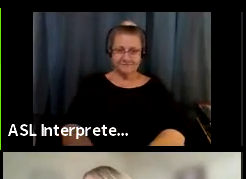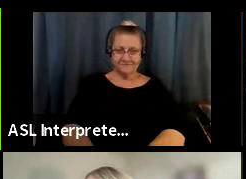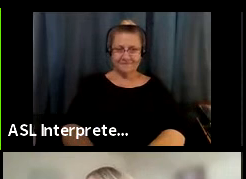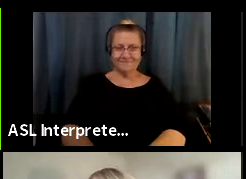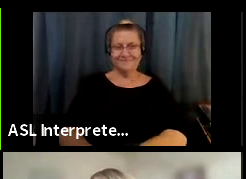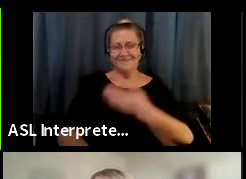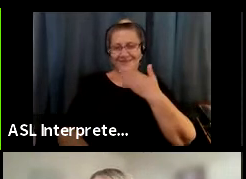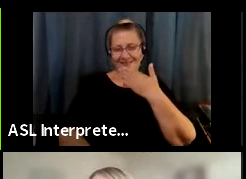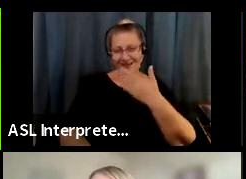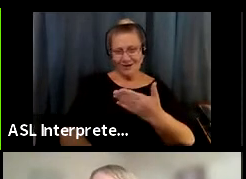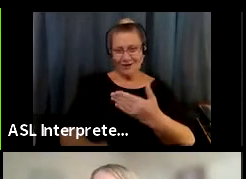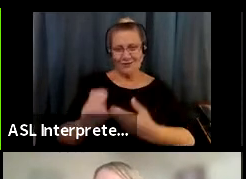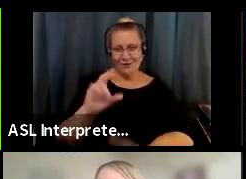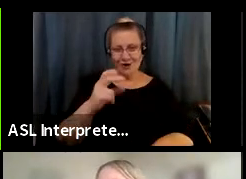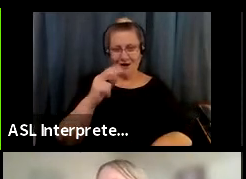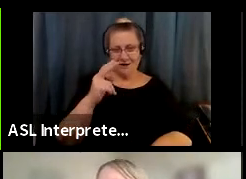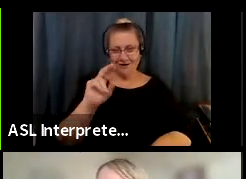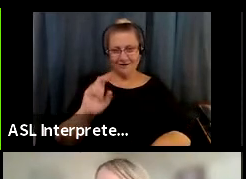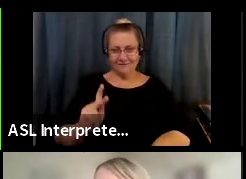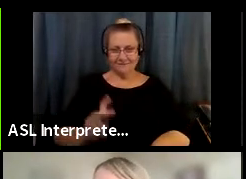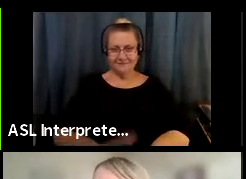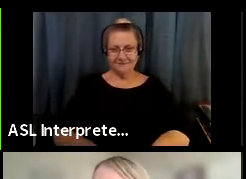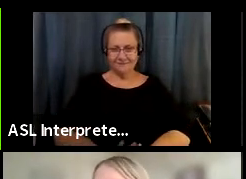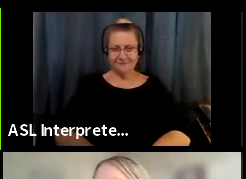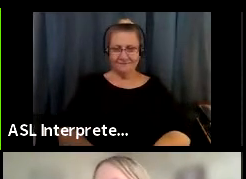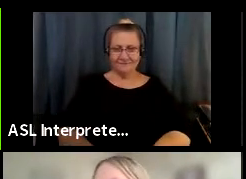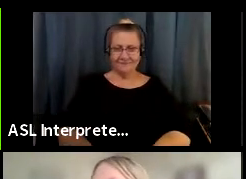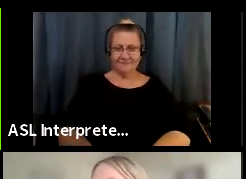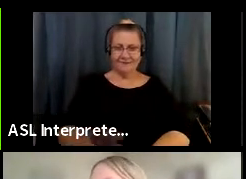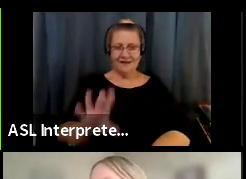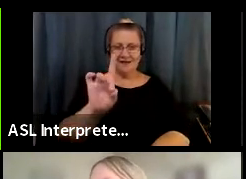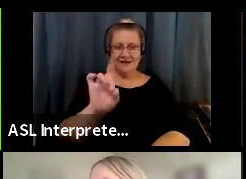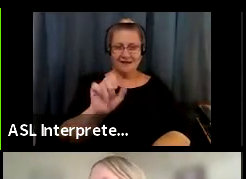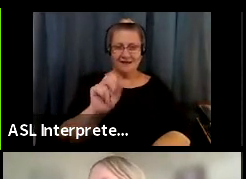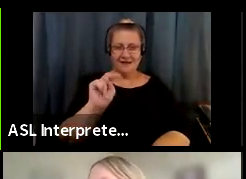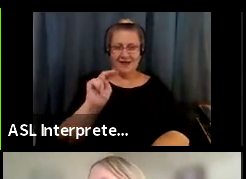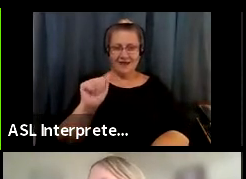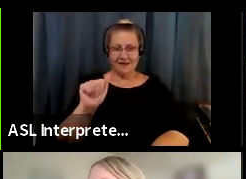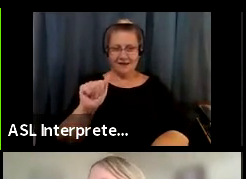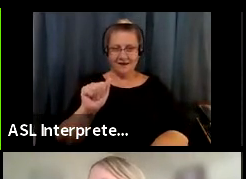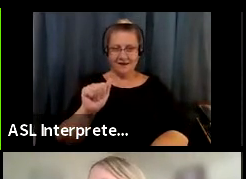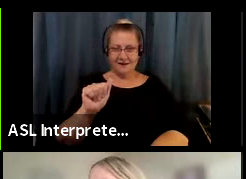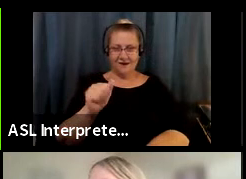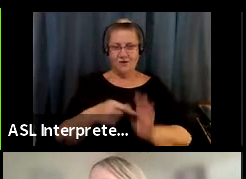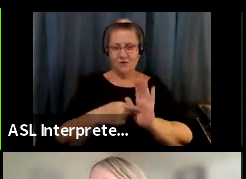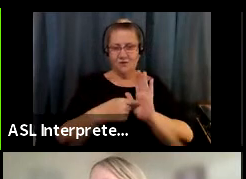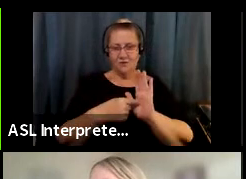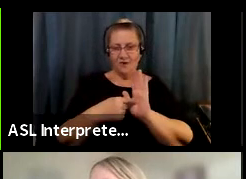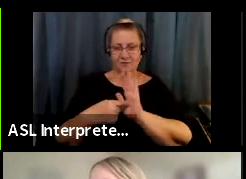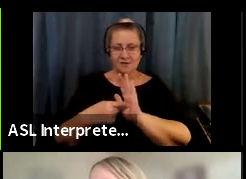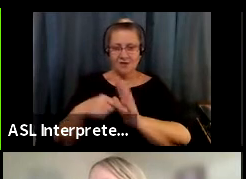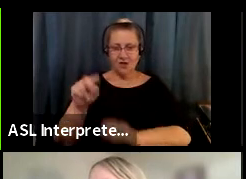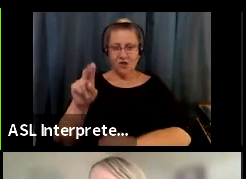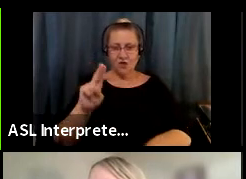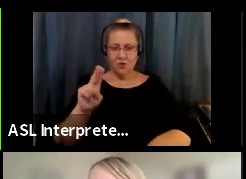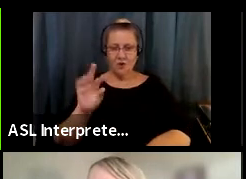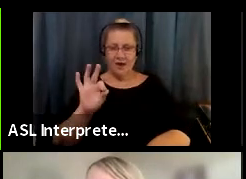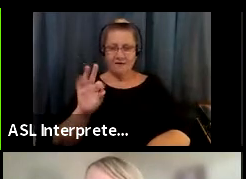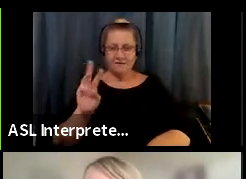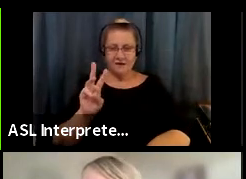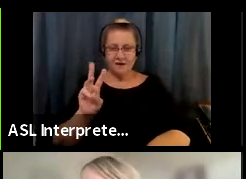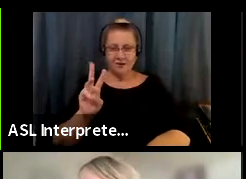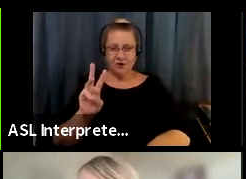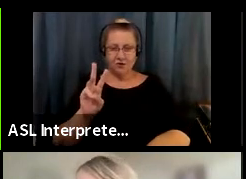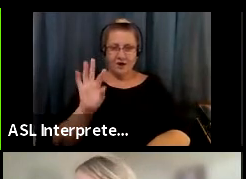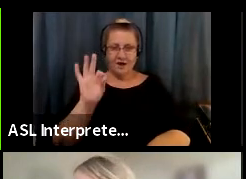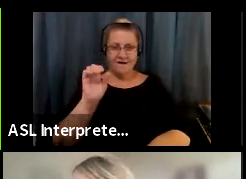Thank you, Chuck. Let's go on to Deanna Telfason-Torres, representing the UFW Foundation and